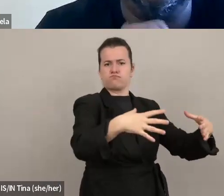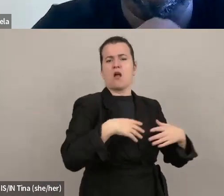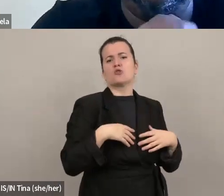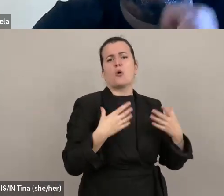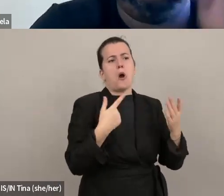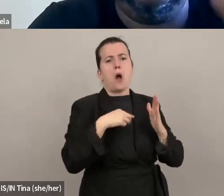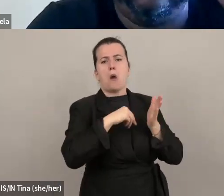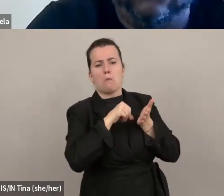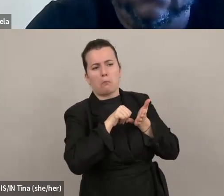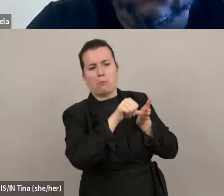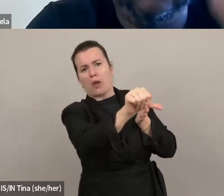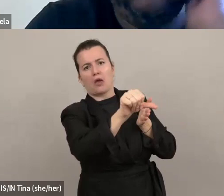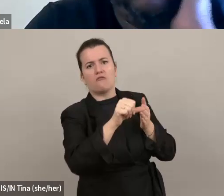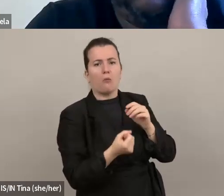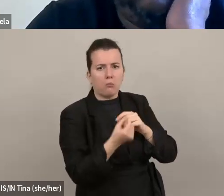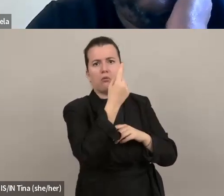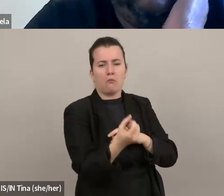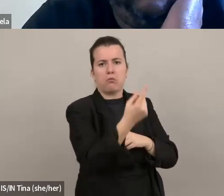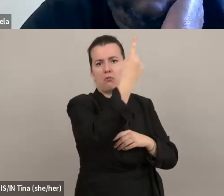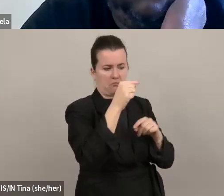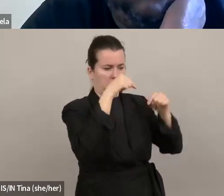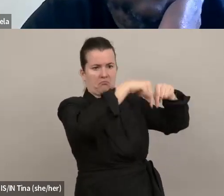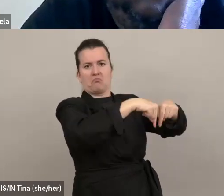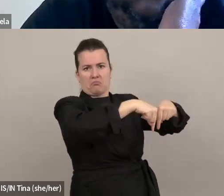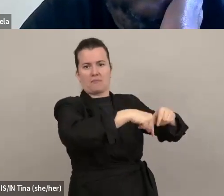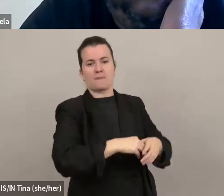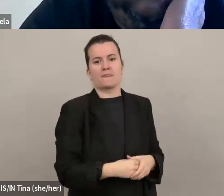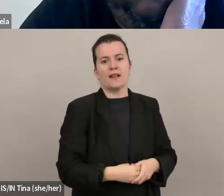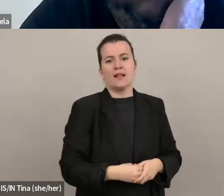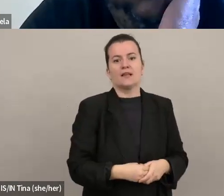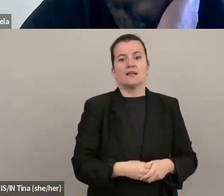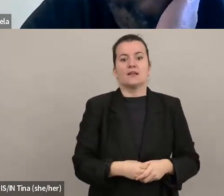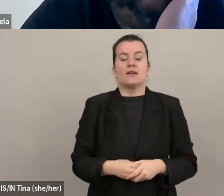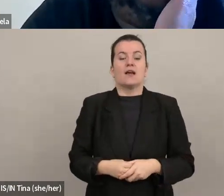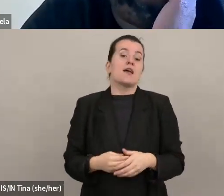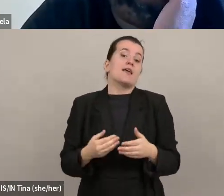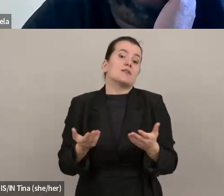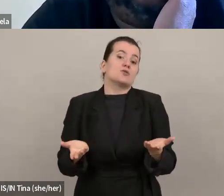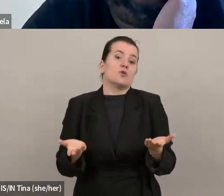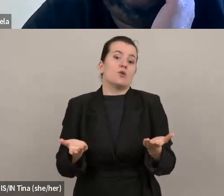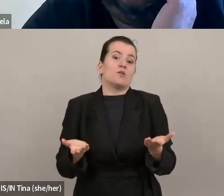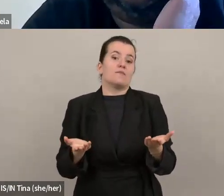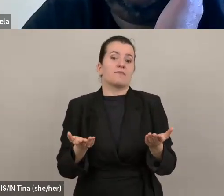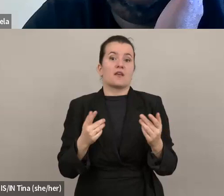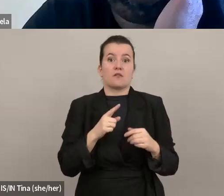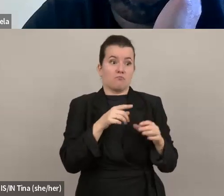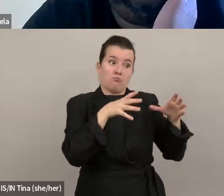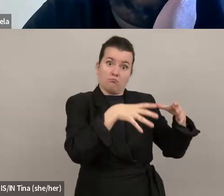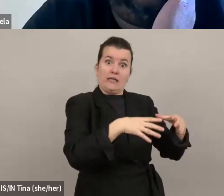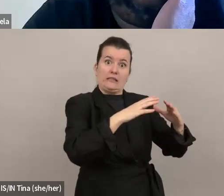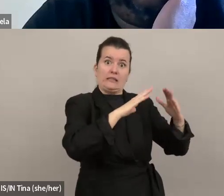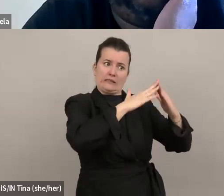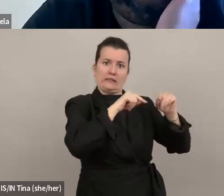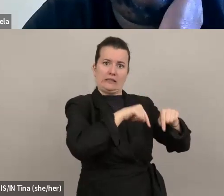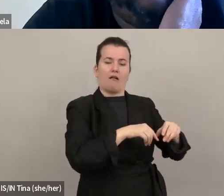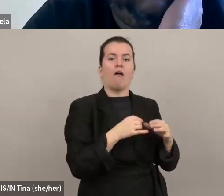so I can do things like that. And nowadays we are more and more in the rural, not so much in the urban,